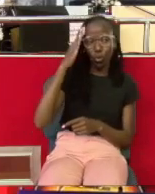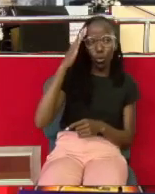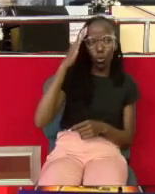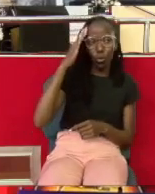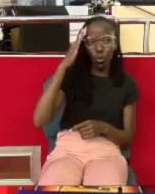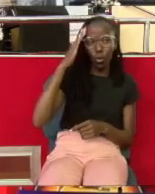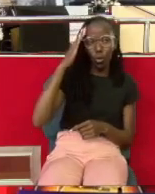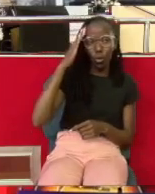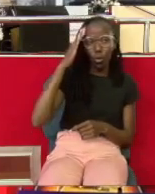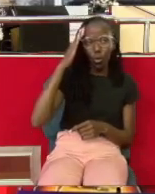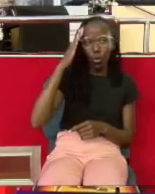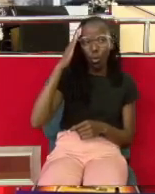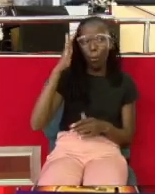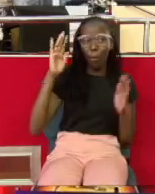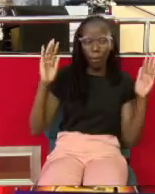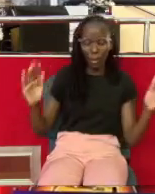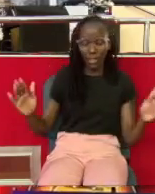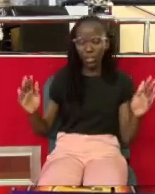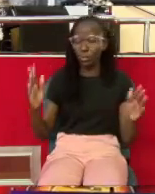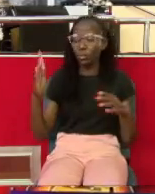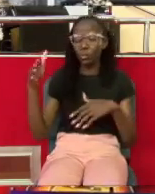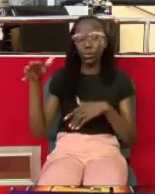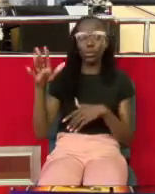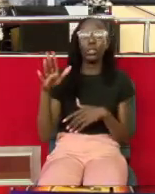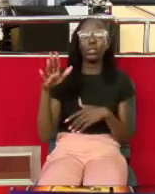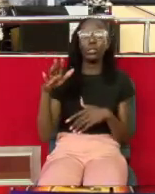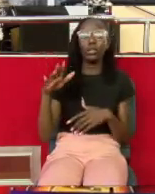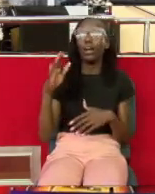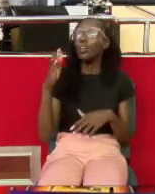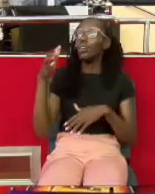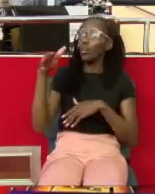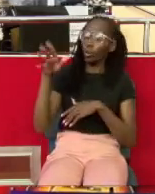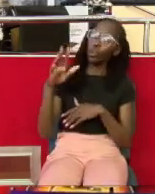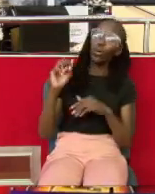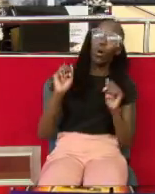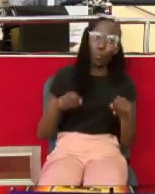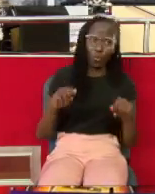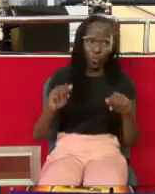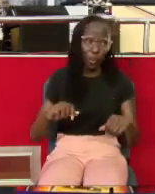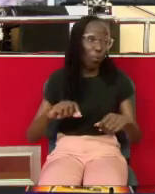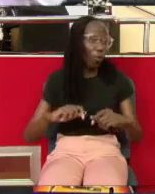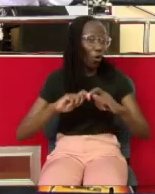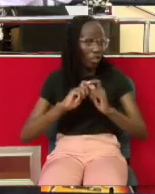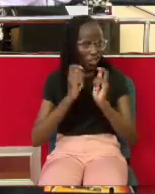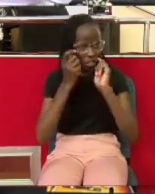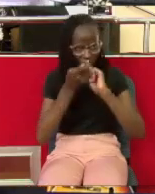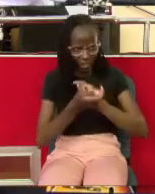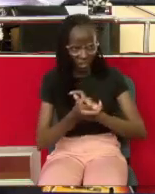God and that he's able to change one season to the other one,